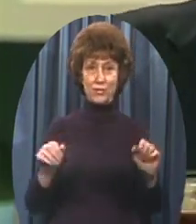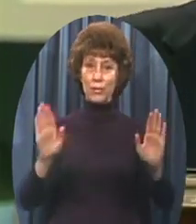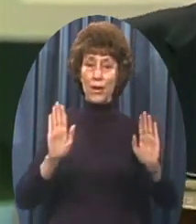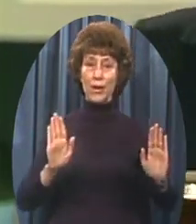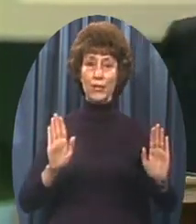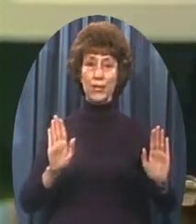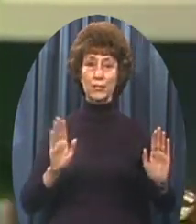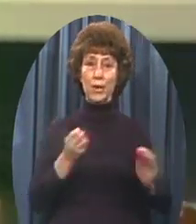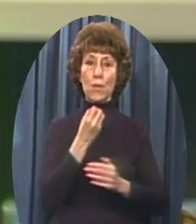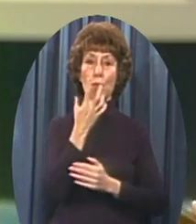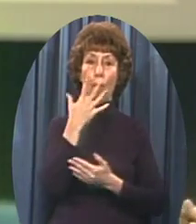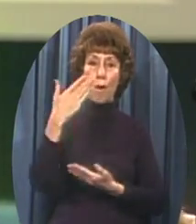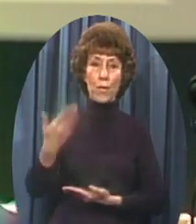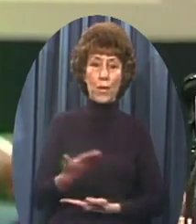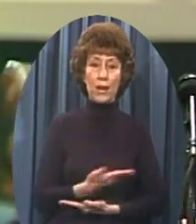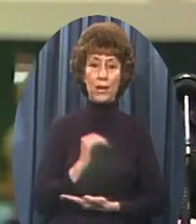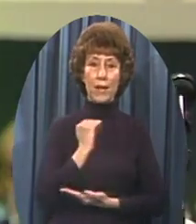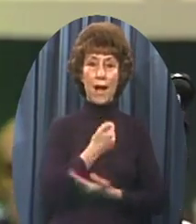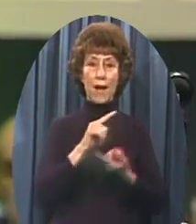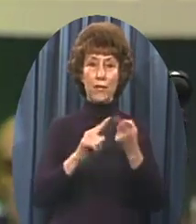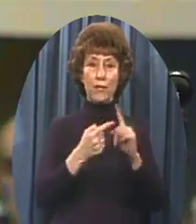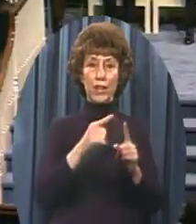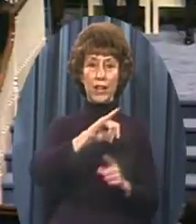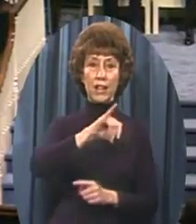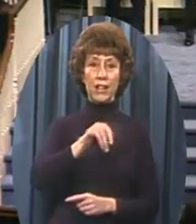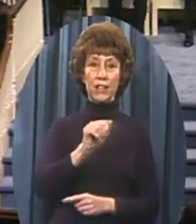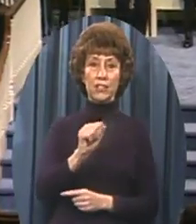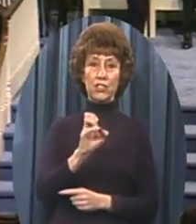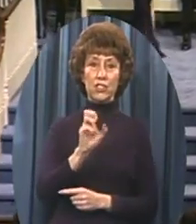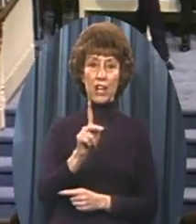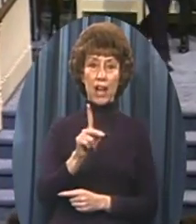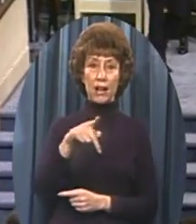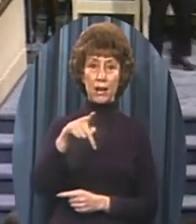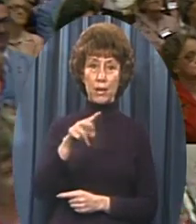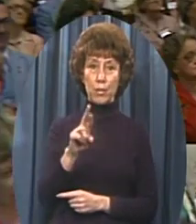warm welcome to our friend, Jack Price. Jack, good to have you.